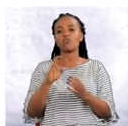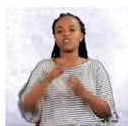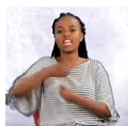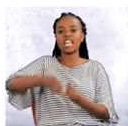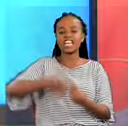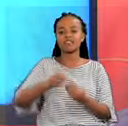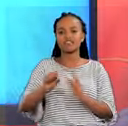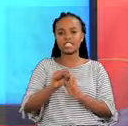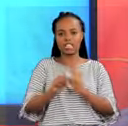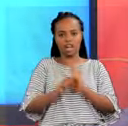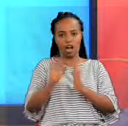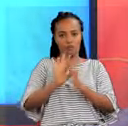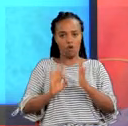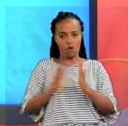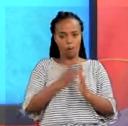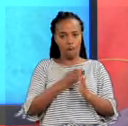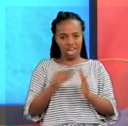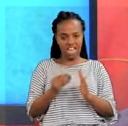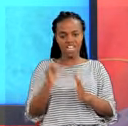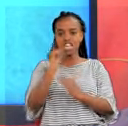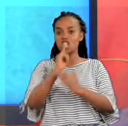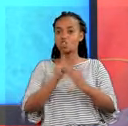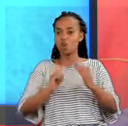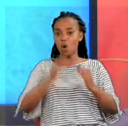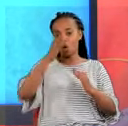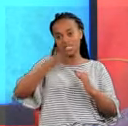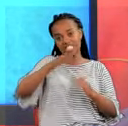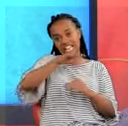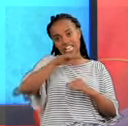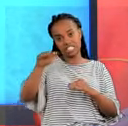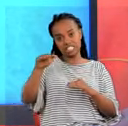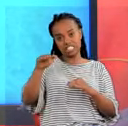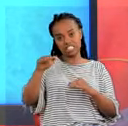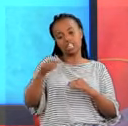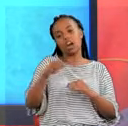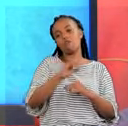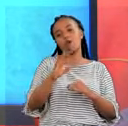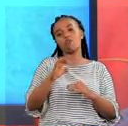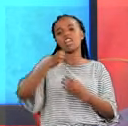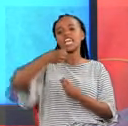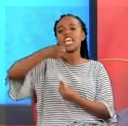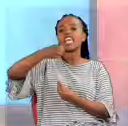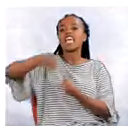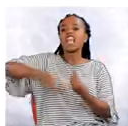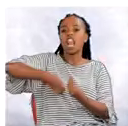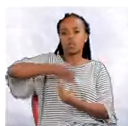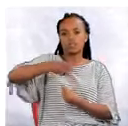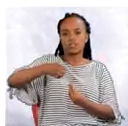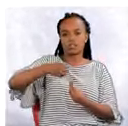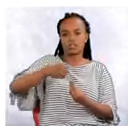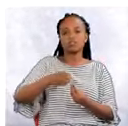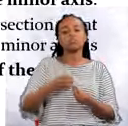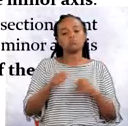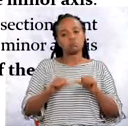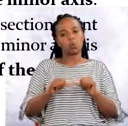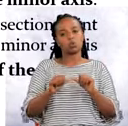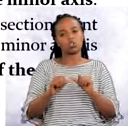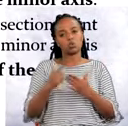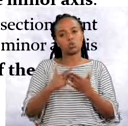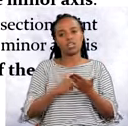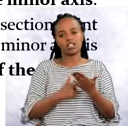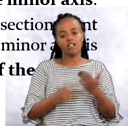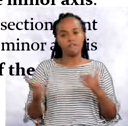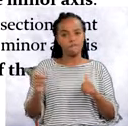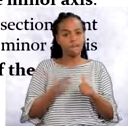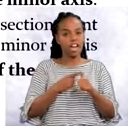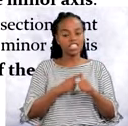standard form and draw or sketch the graph of ellipse. So let's continue to the lesson.